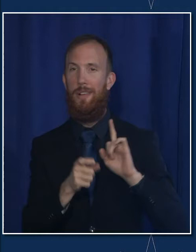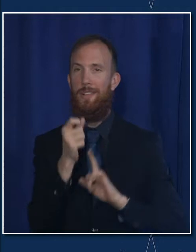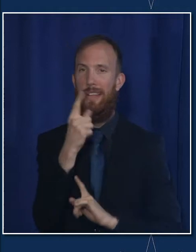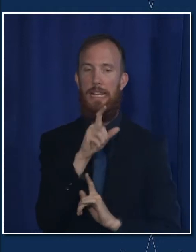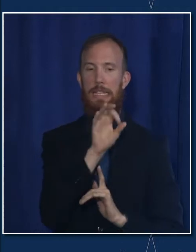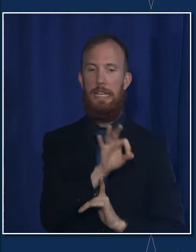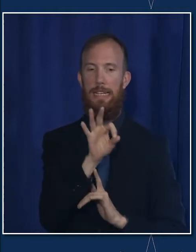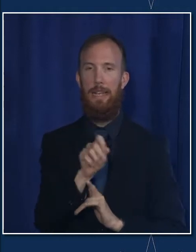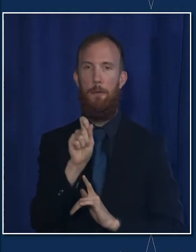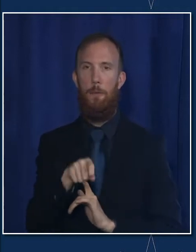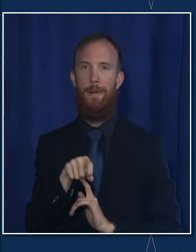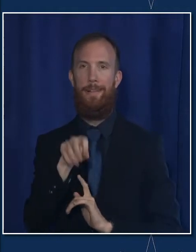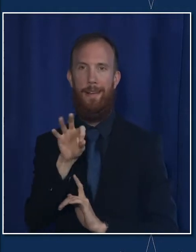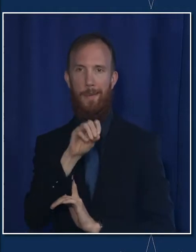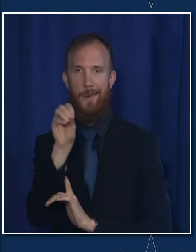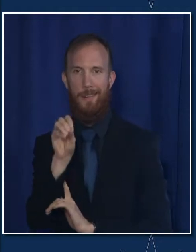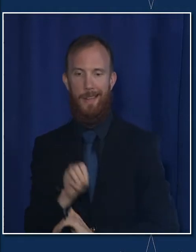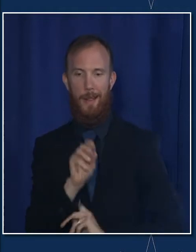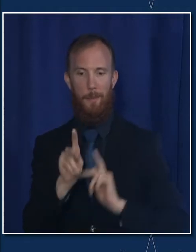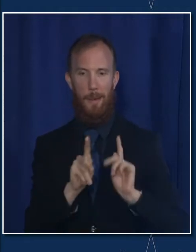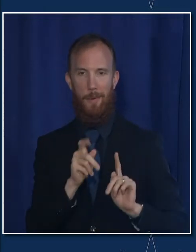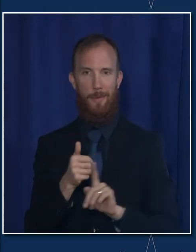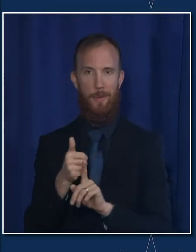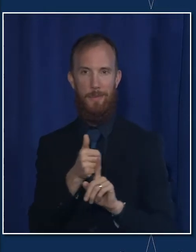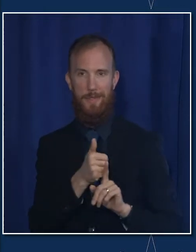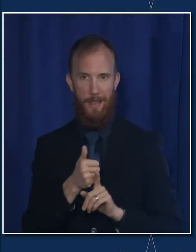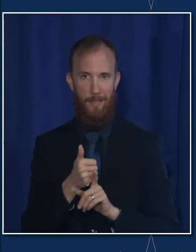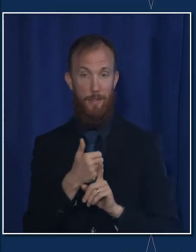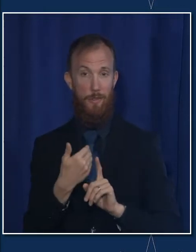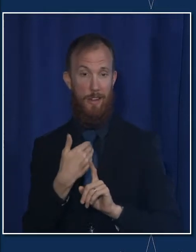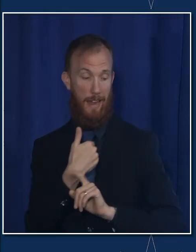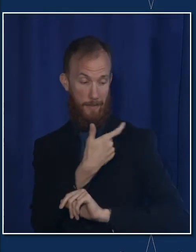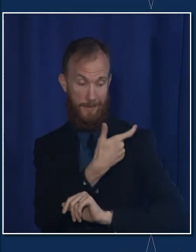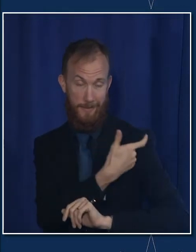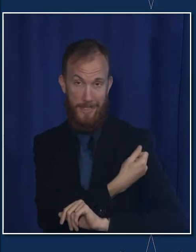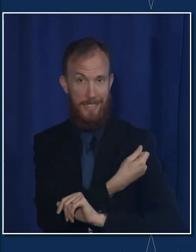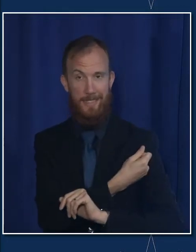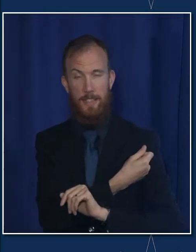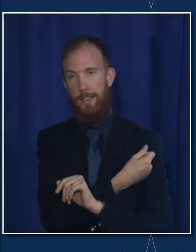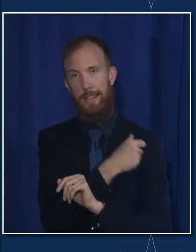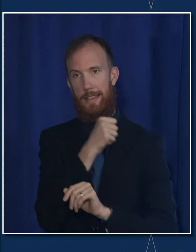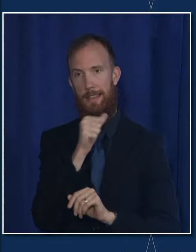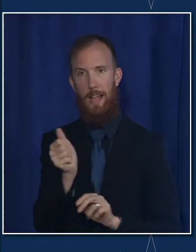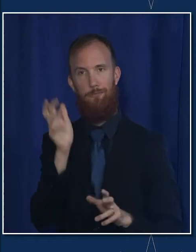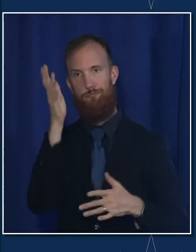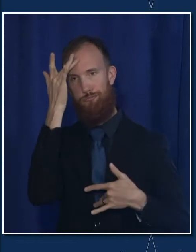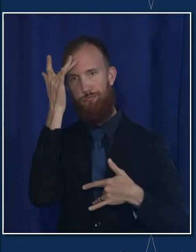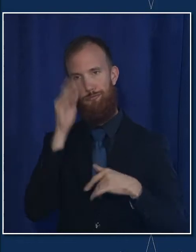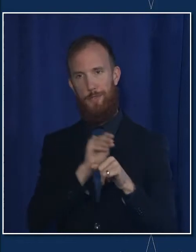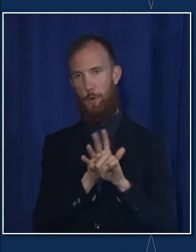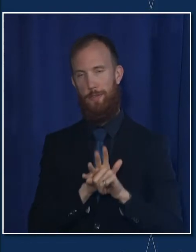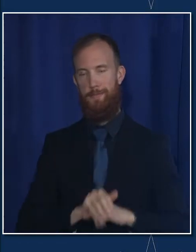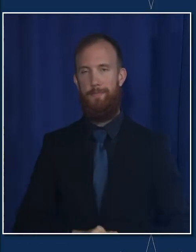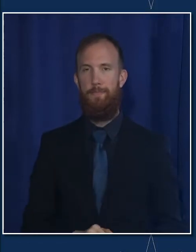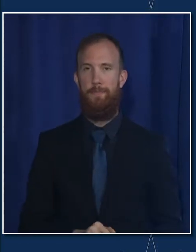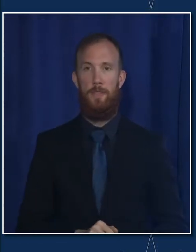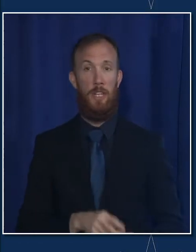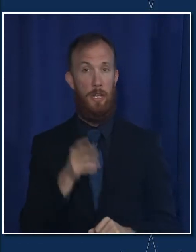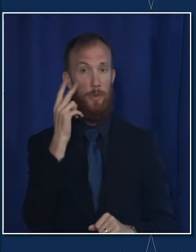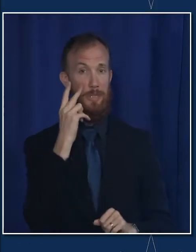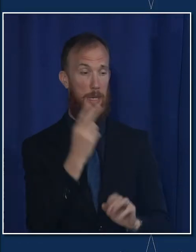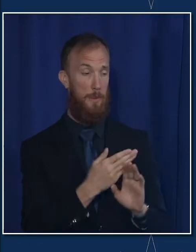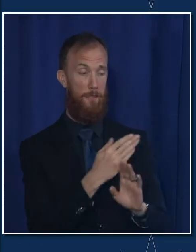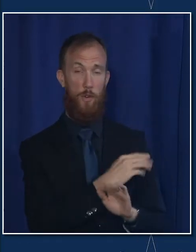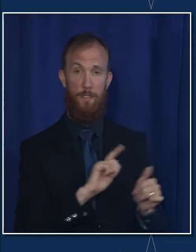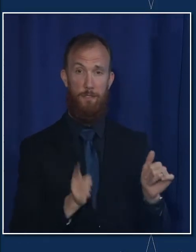vaccinated Chicagoans still have not been diagnosed with COVID-19 after vaccination. You can see that at the first peak, we were averaging